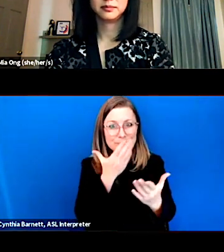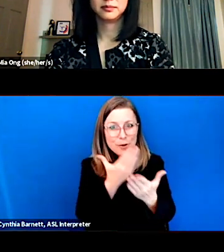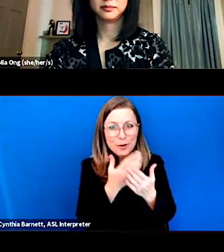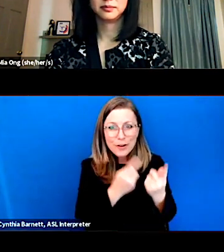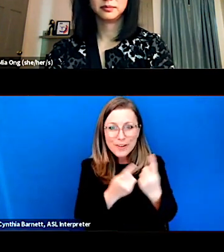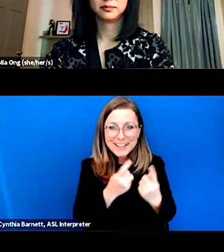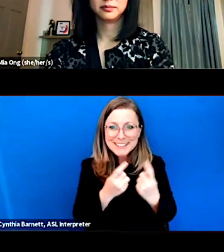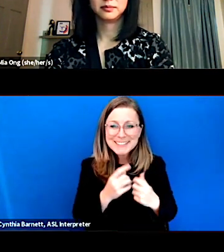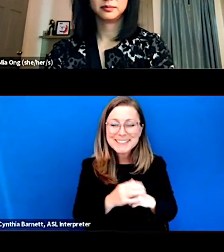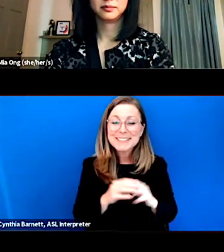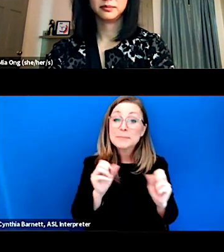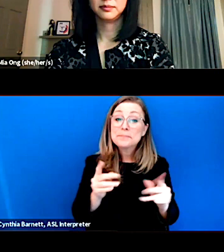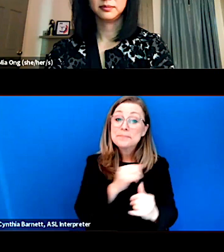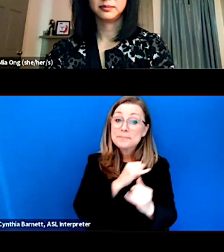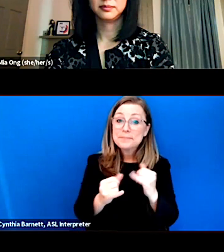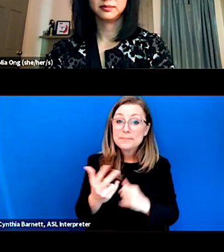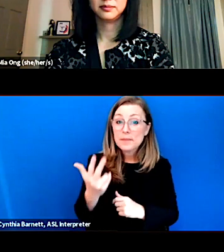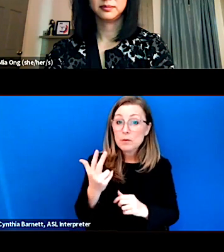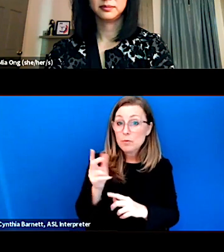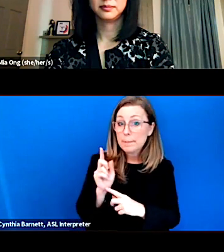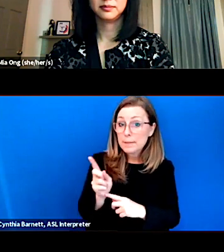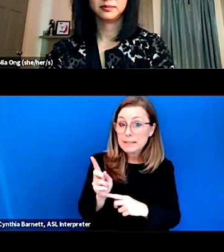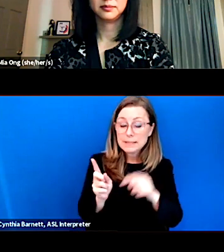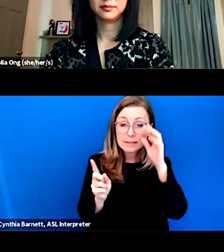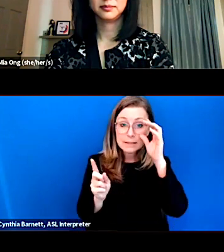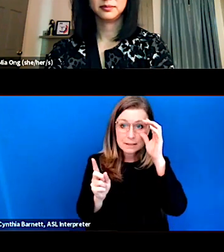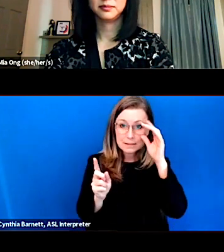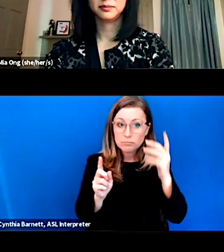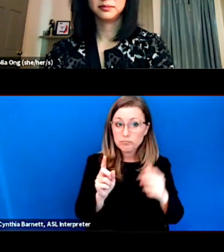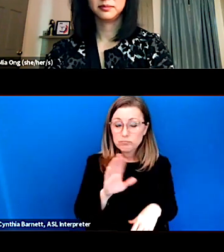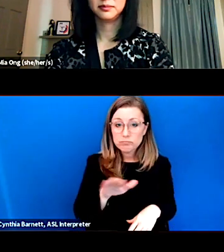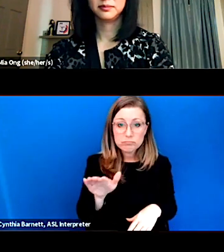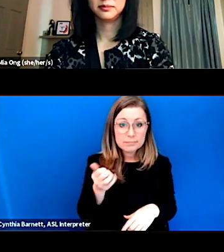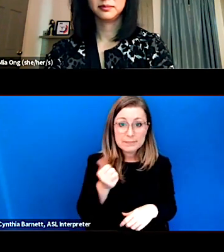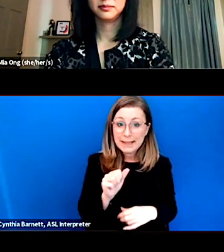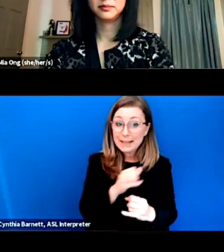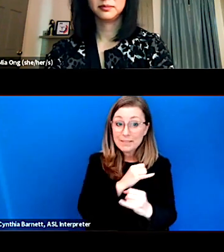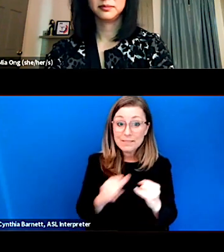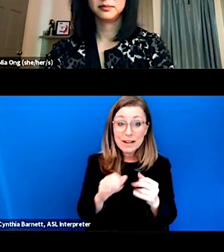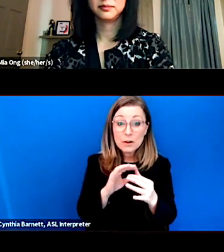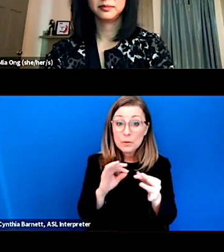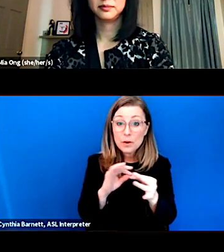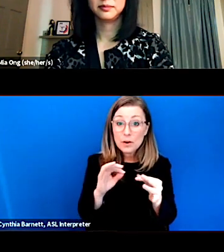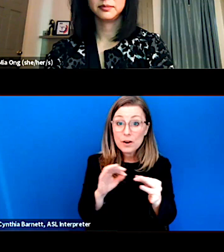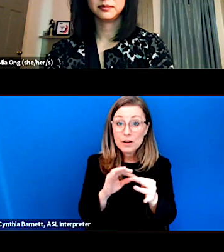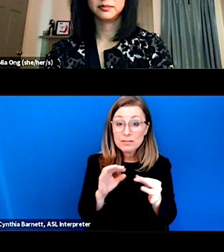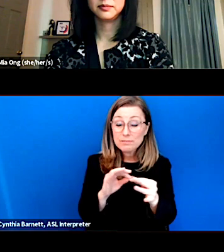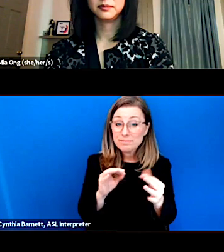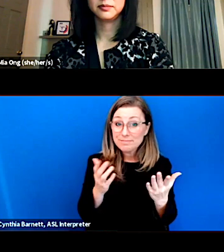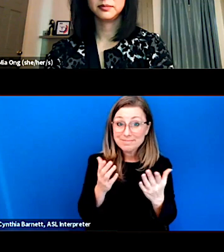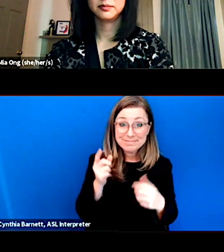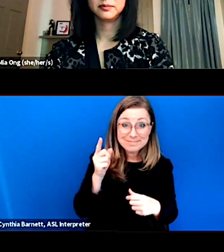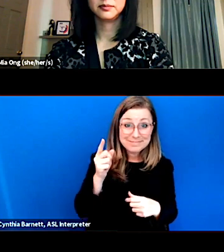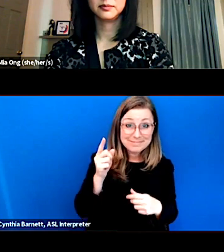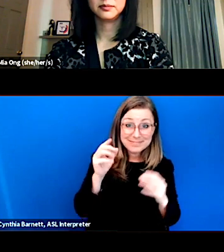last 3 minutes of the course. Any final words from each of our instructors? If